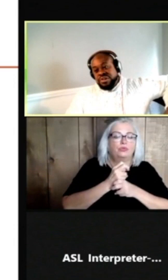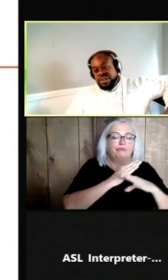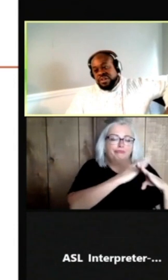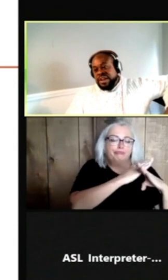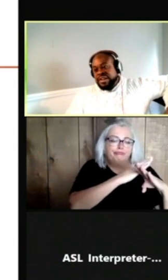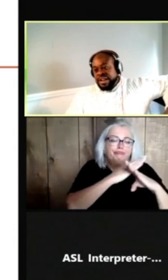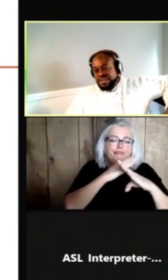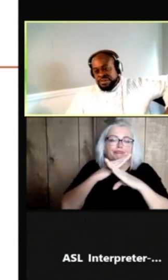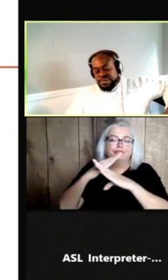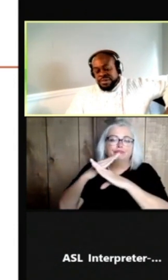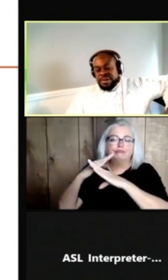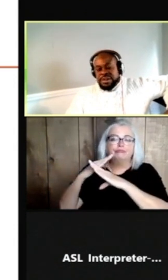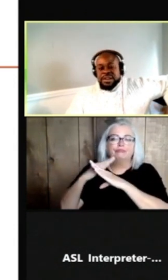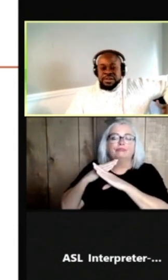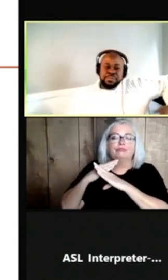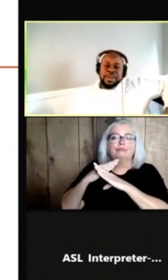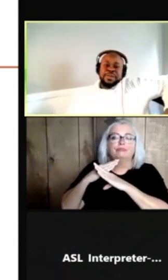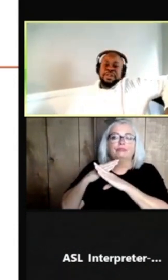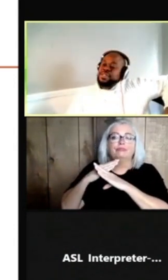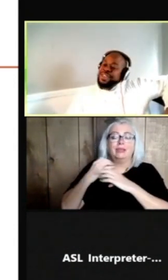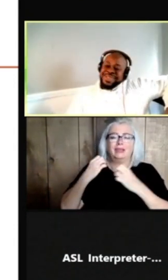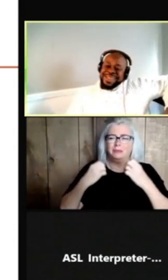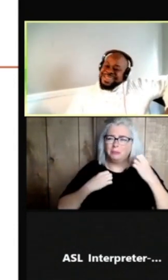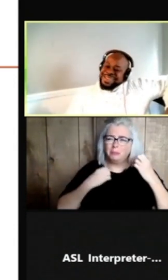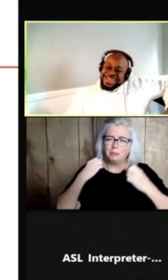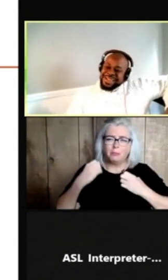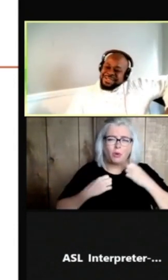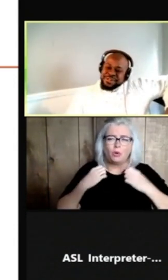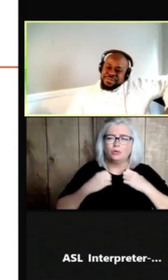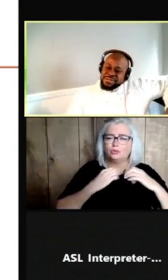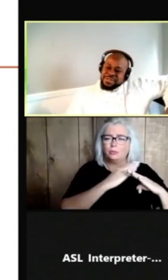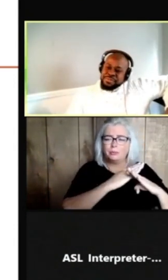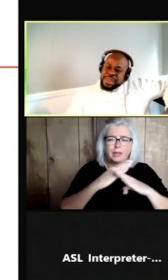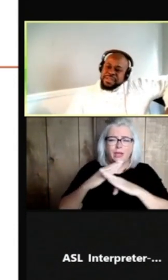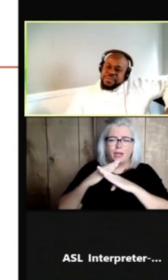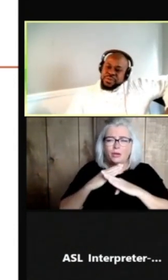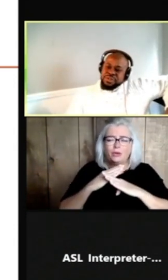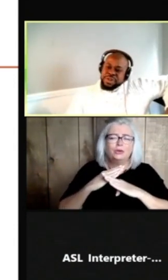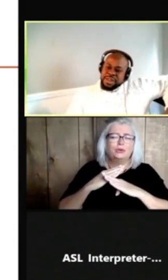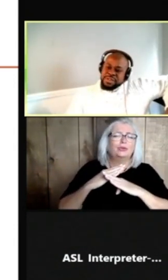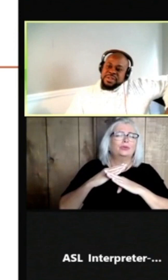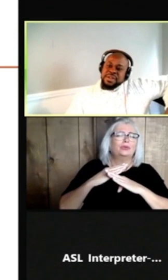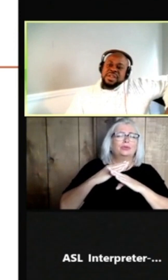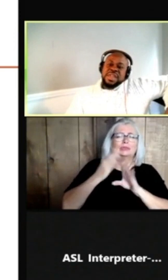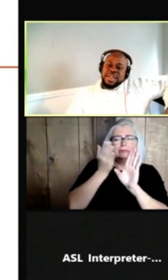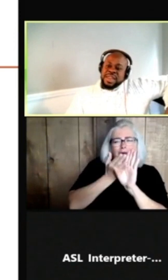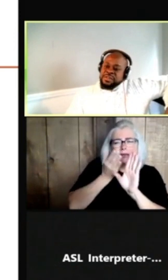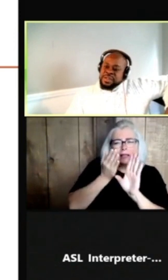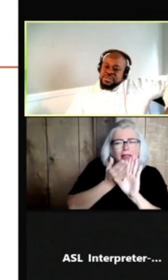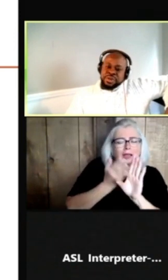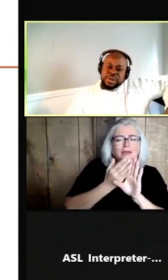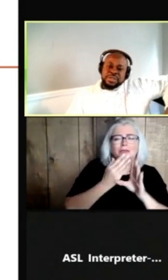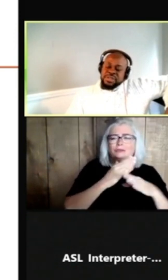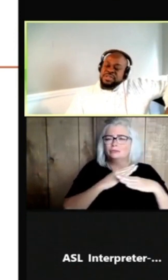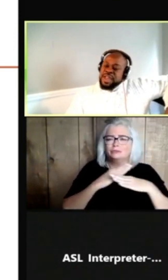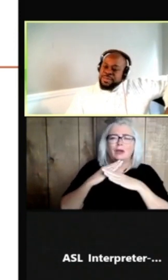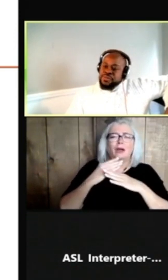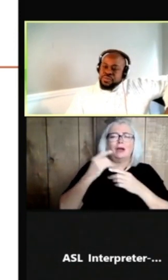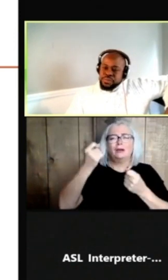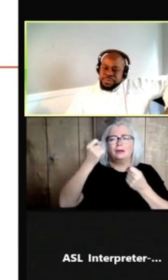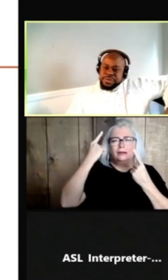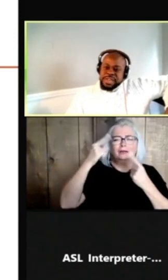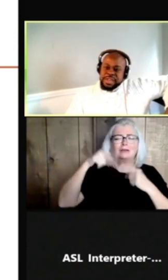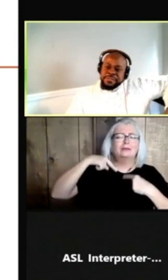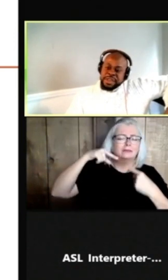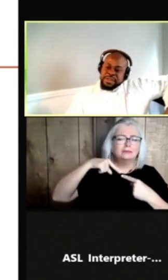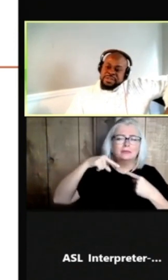be emotional and psychological. And those barriers have the intended consequence of making voting rates in areas where these types